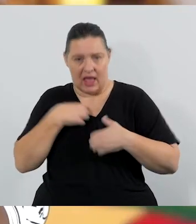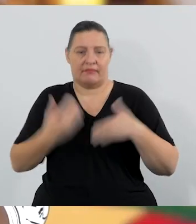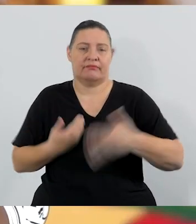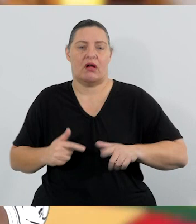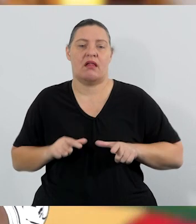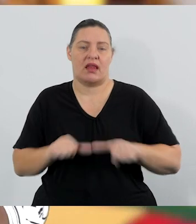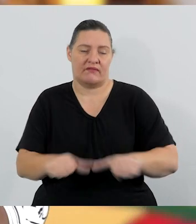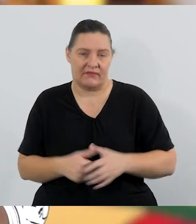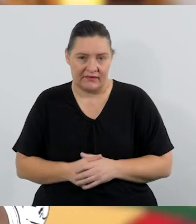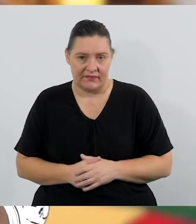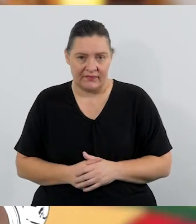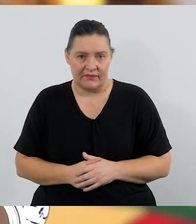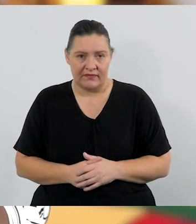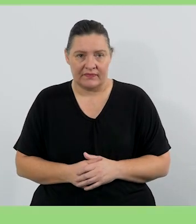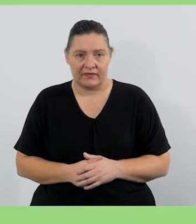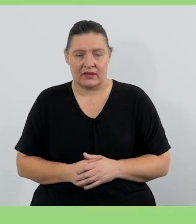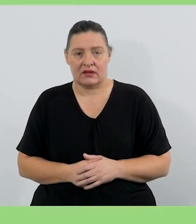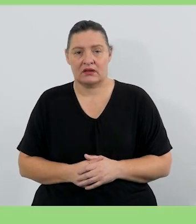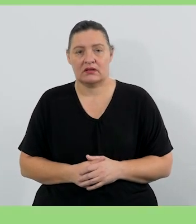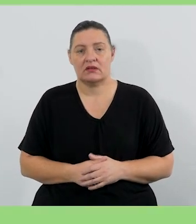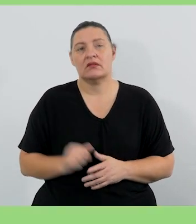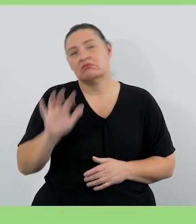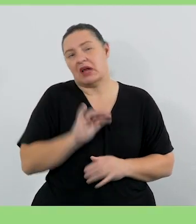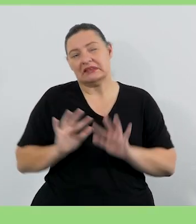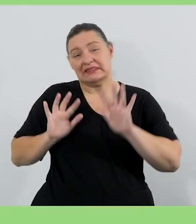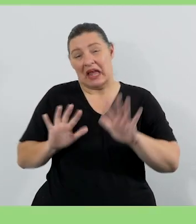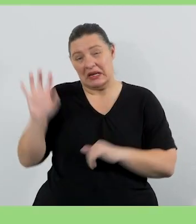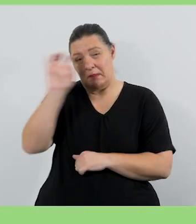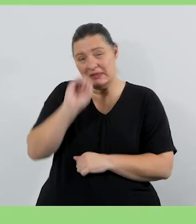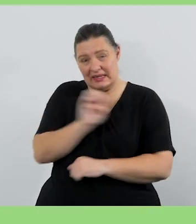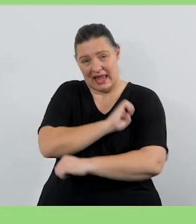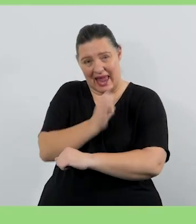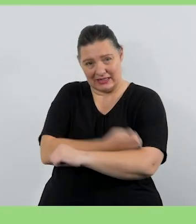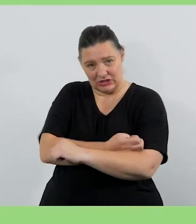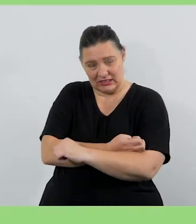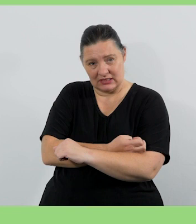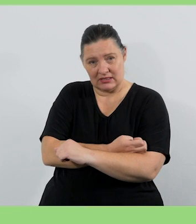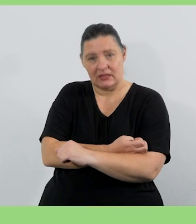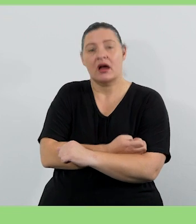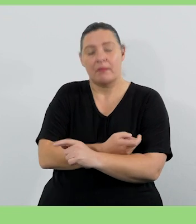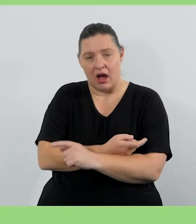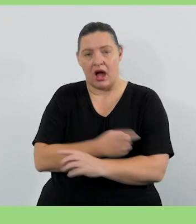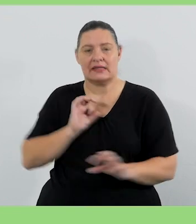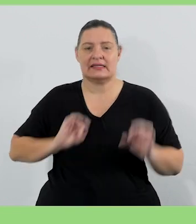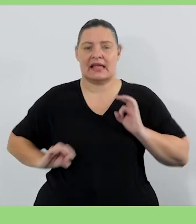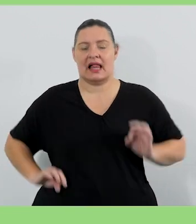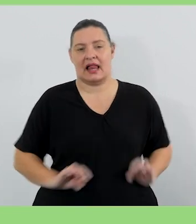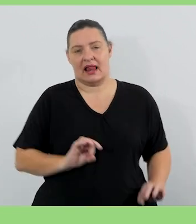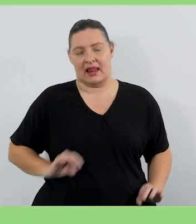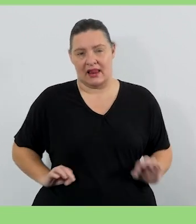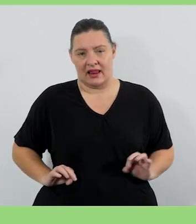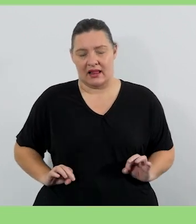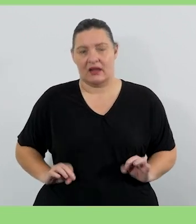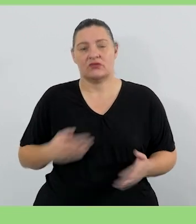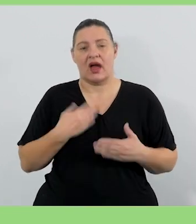life processes. So only about 10% of the energy goes to the new body cell and